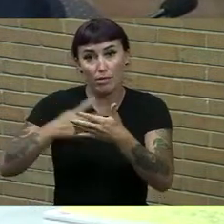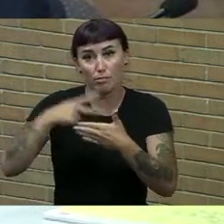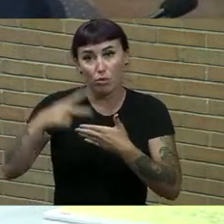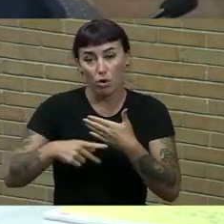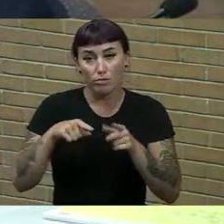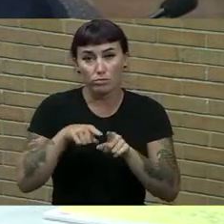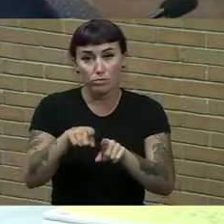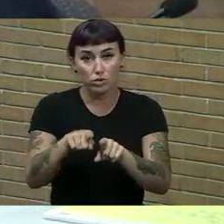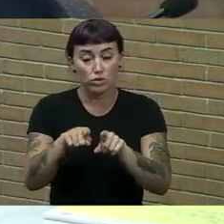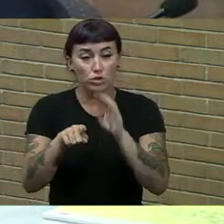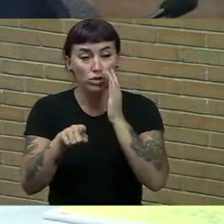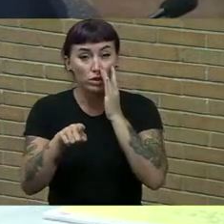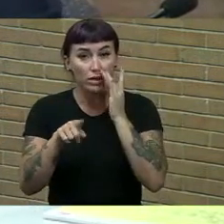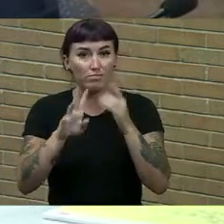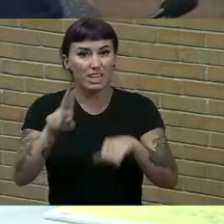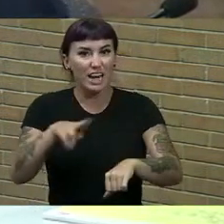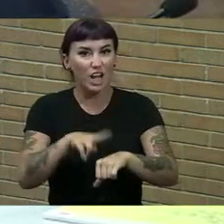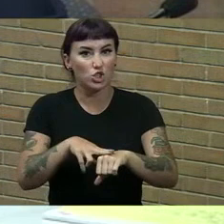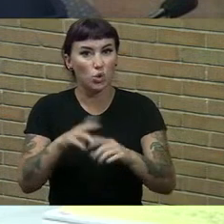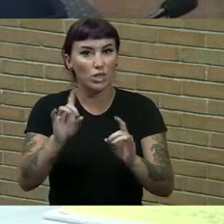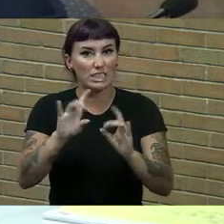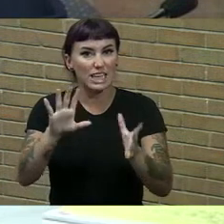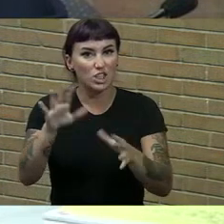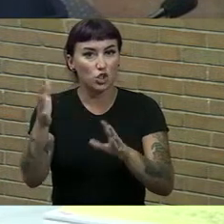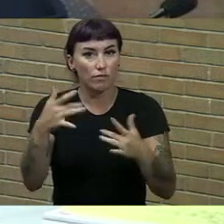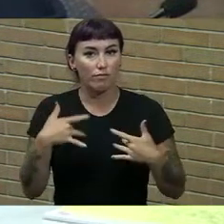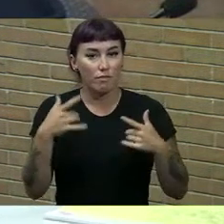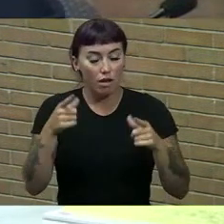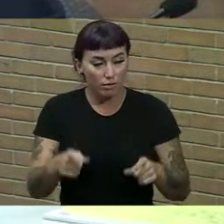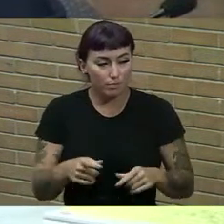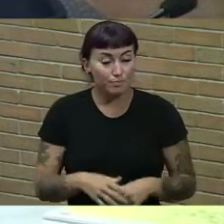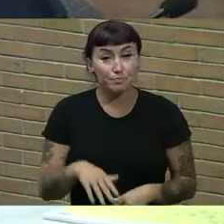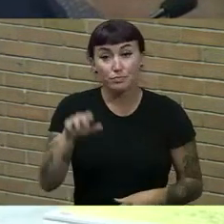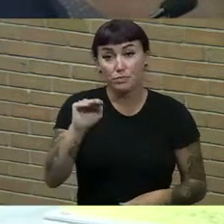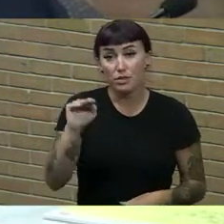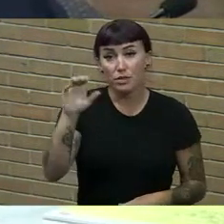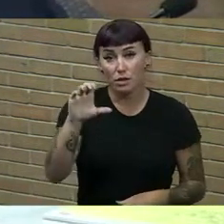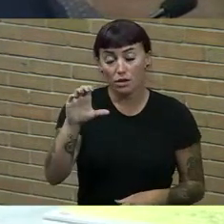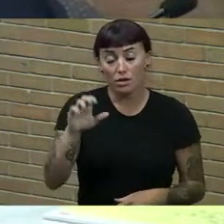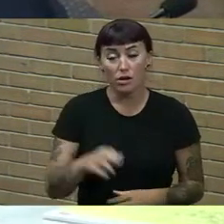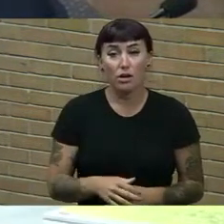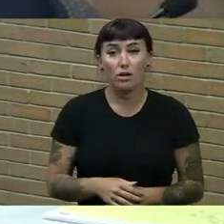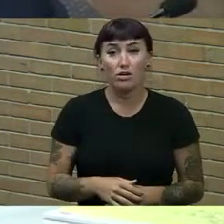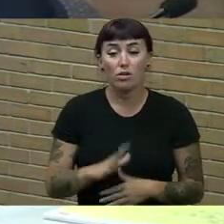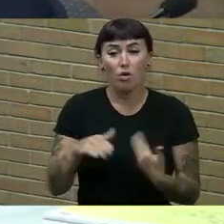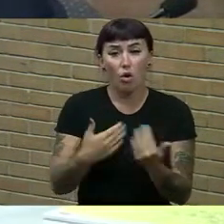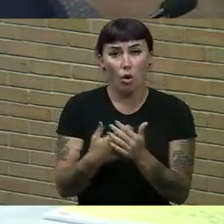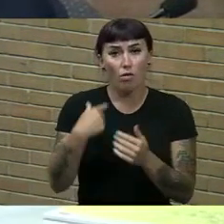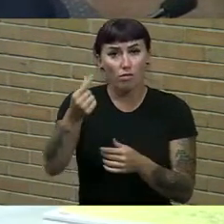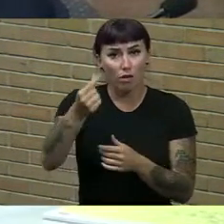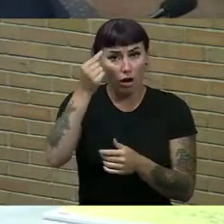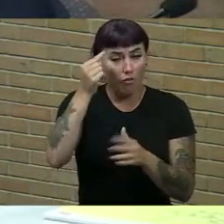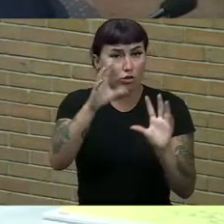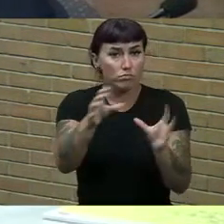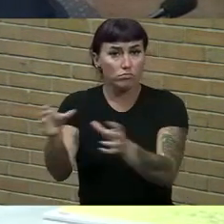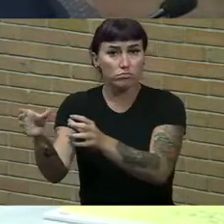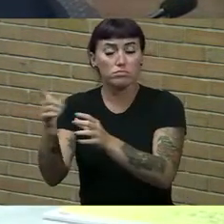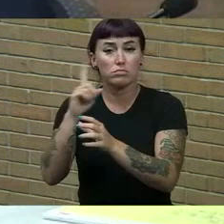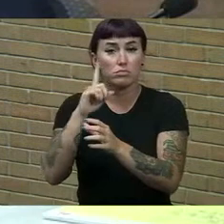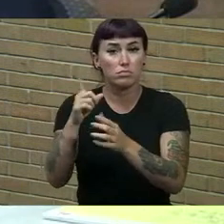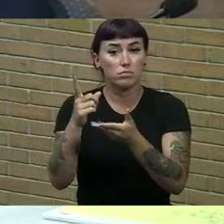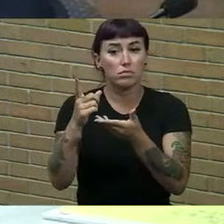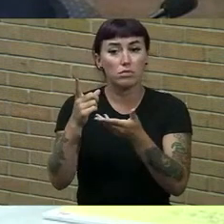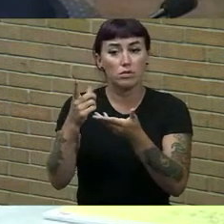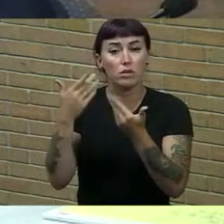national or disaster event. And as such, Monroe County and all of its municipalities have taken upon to